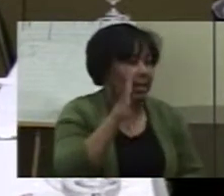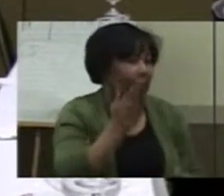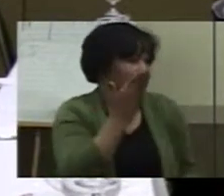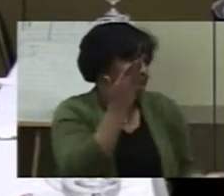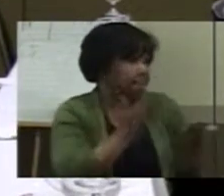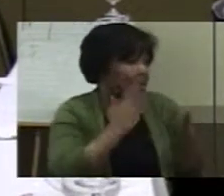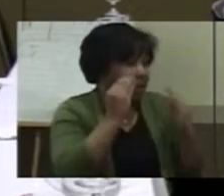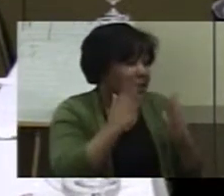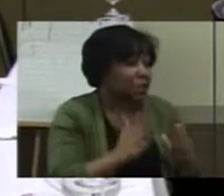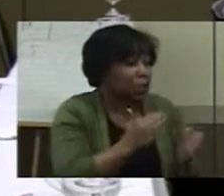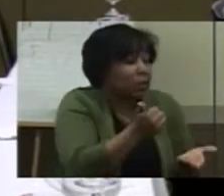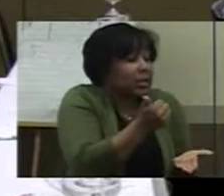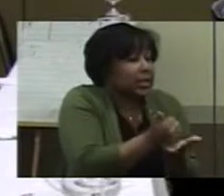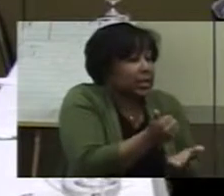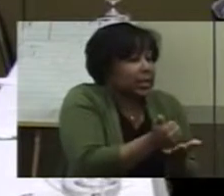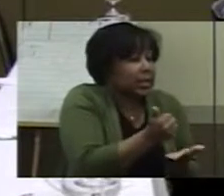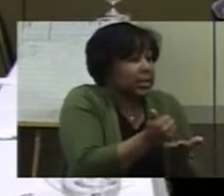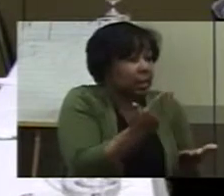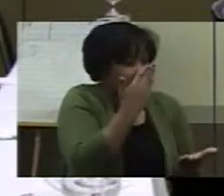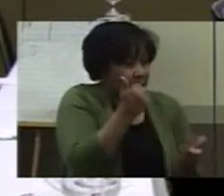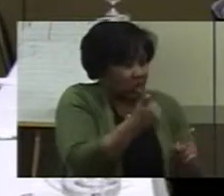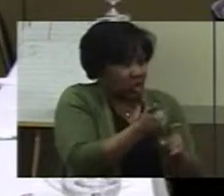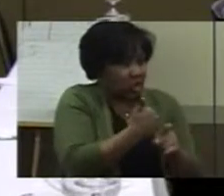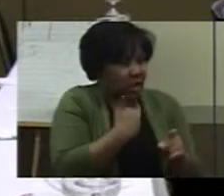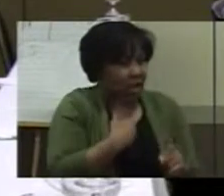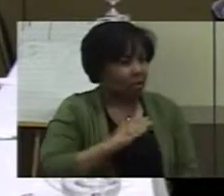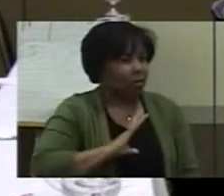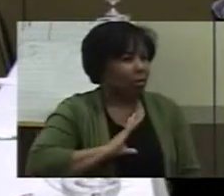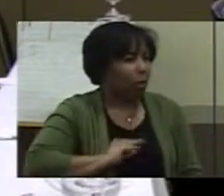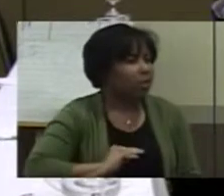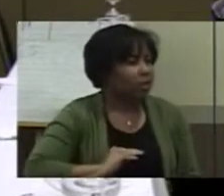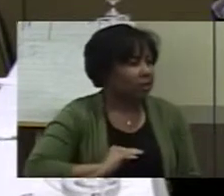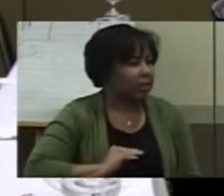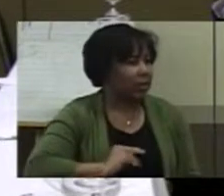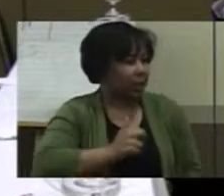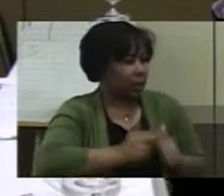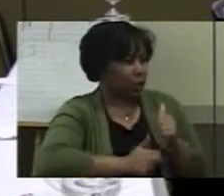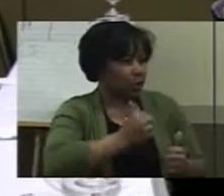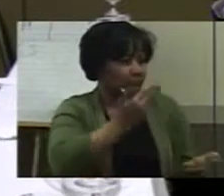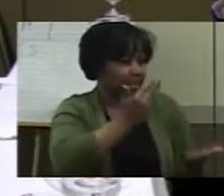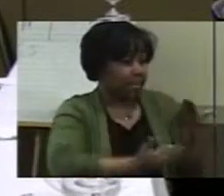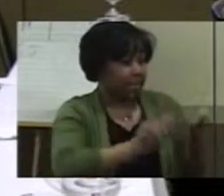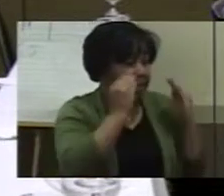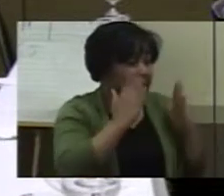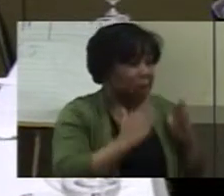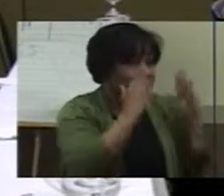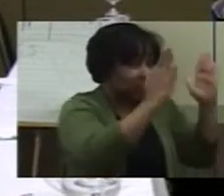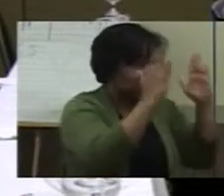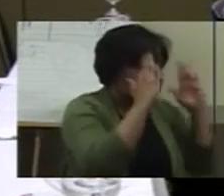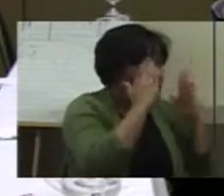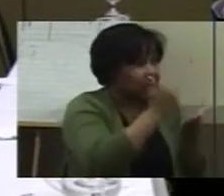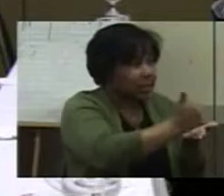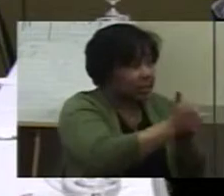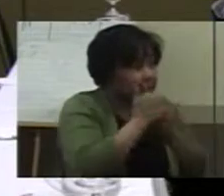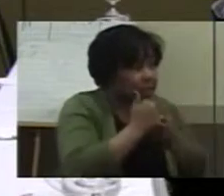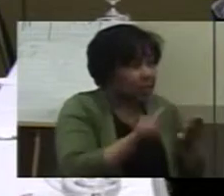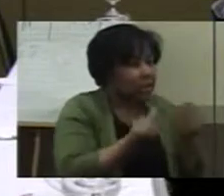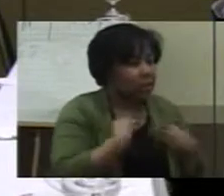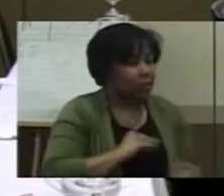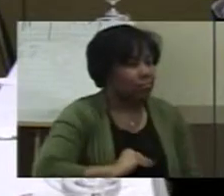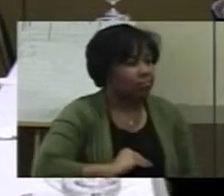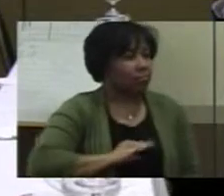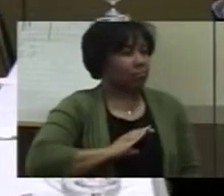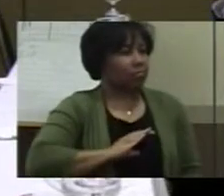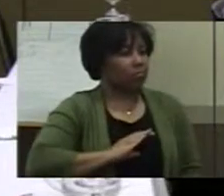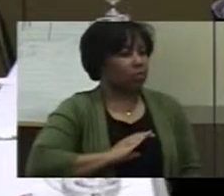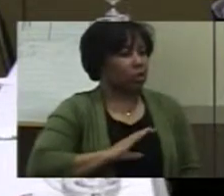the teacher's assistance, because she has these low self-esteem issues, maybe it's the teacher's attention and assistance kind of assures her that